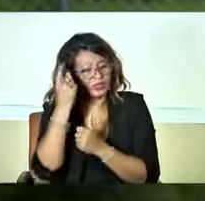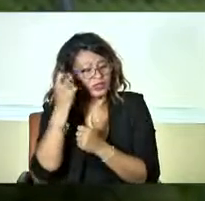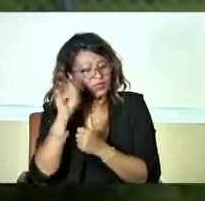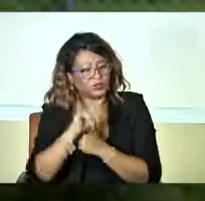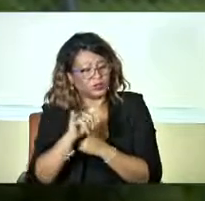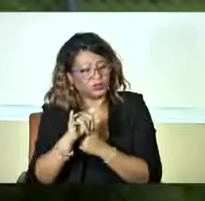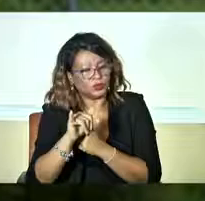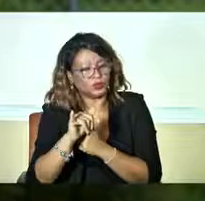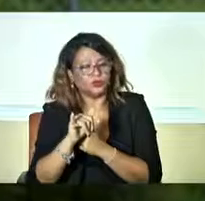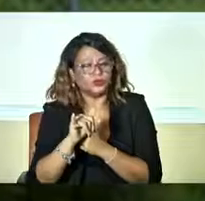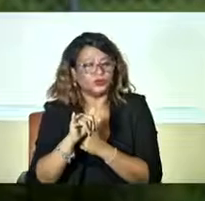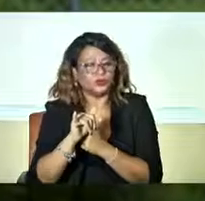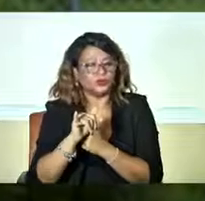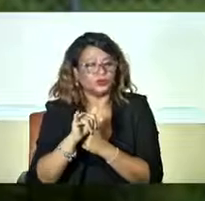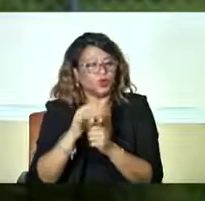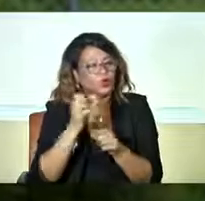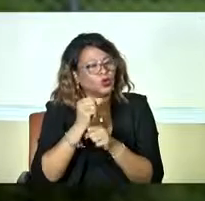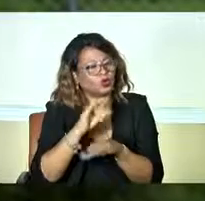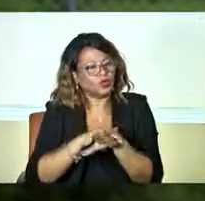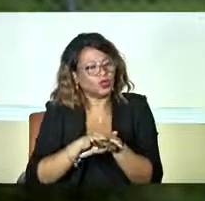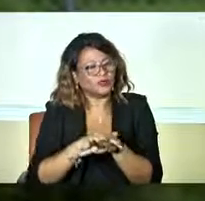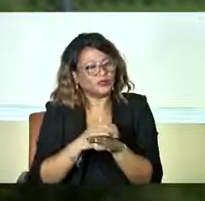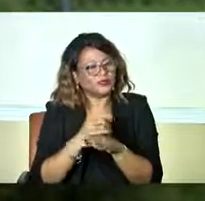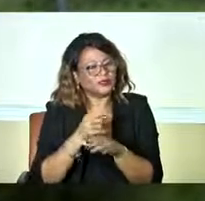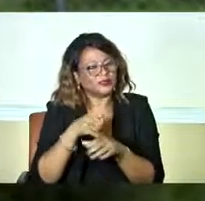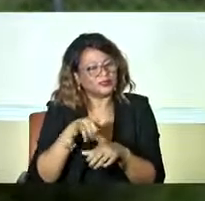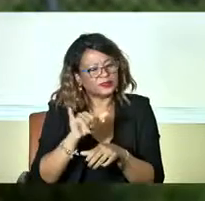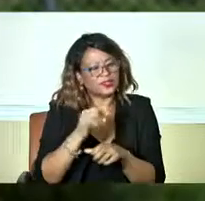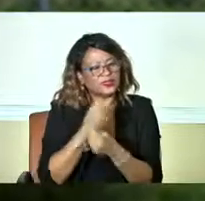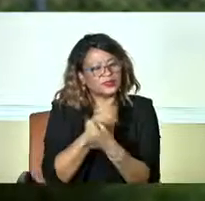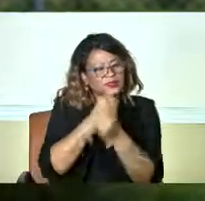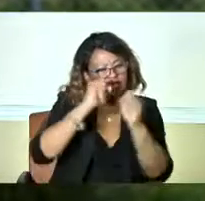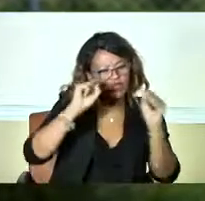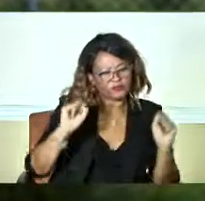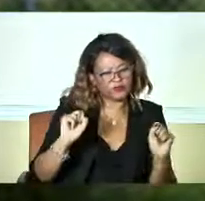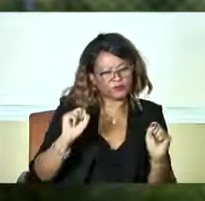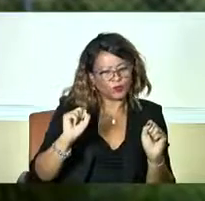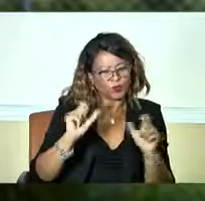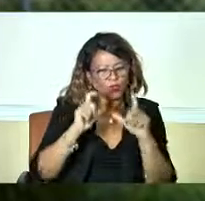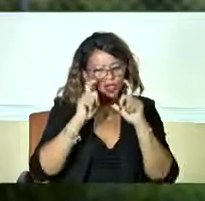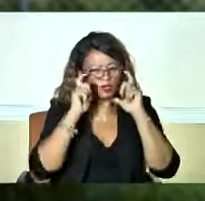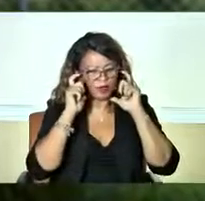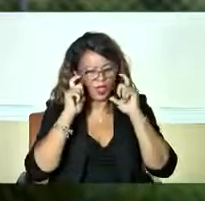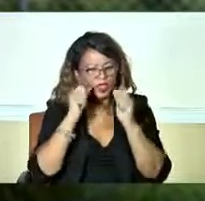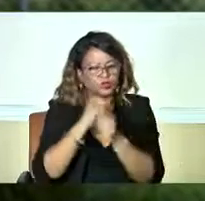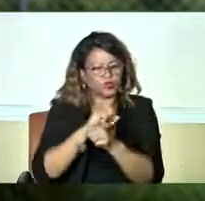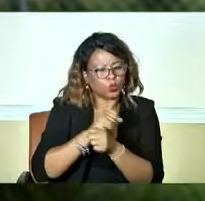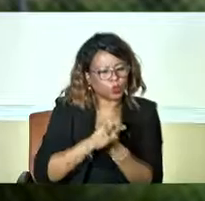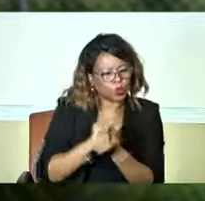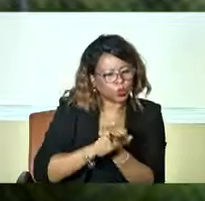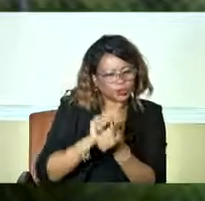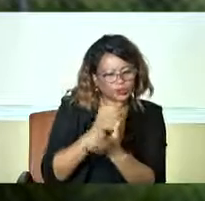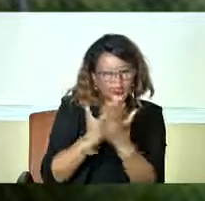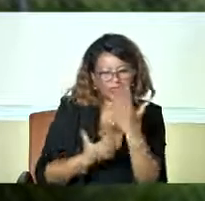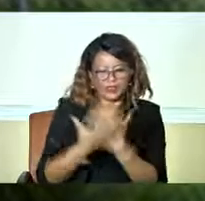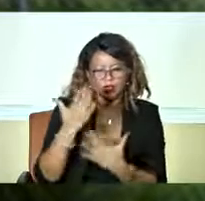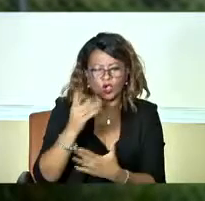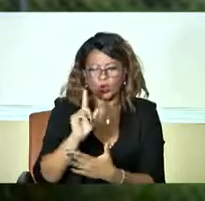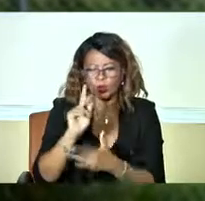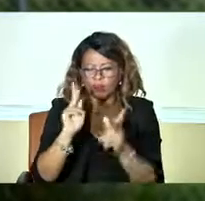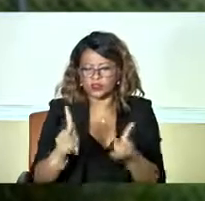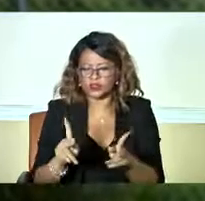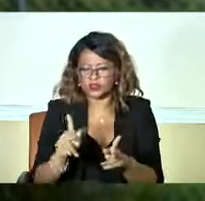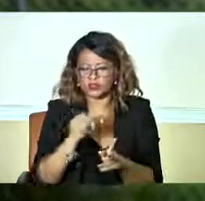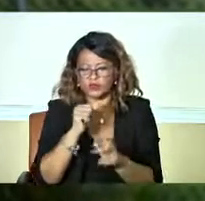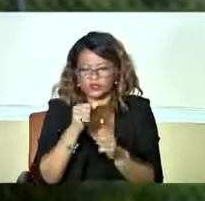I just want everyone just to hold on, stay safe, wear your mask, wash your hands. But one person will